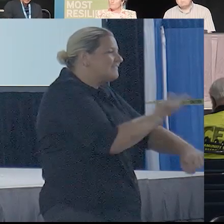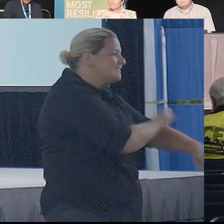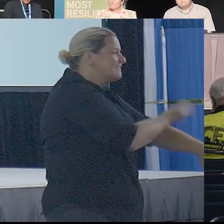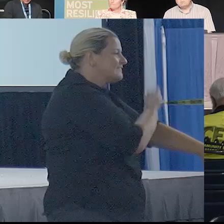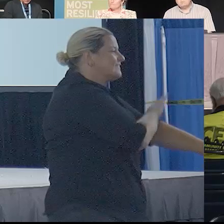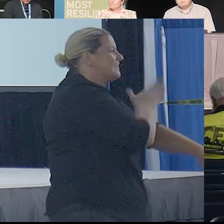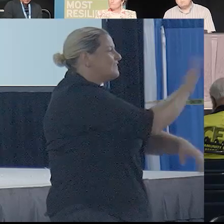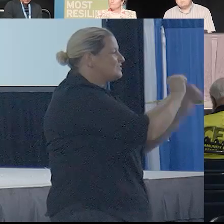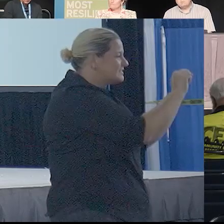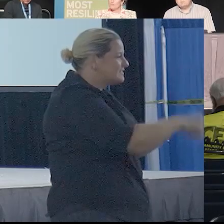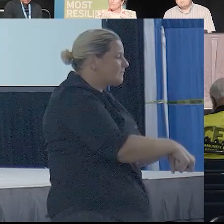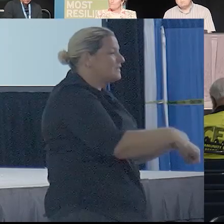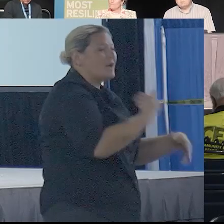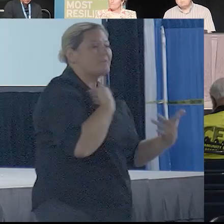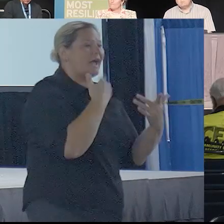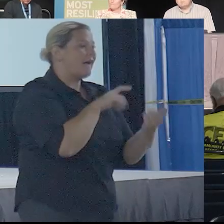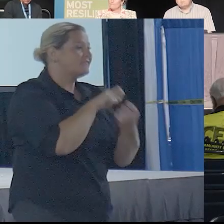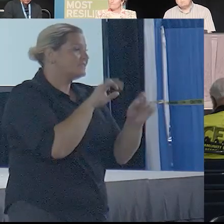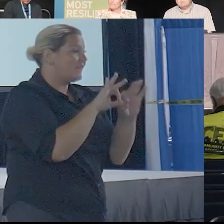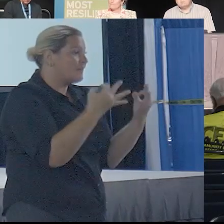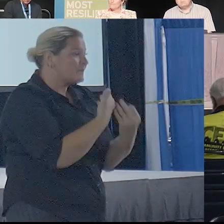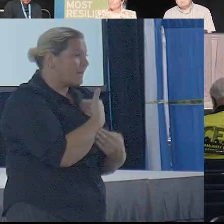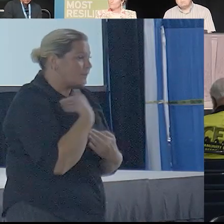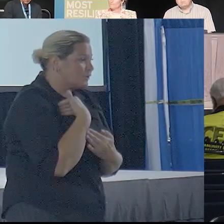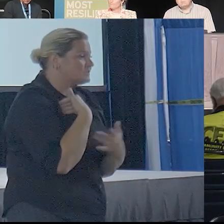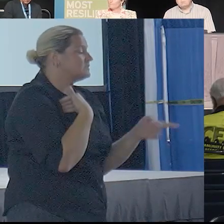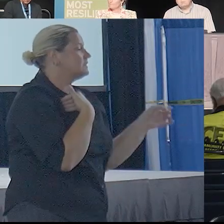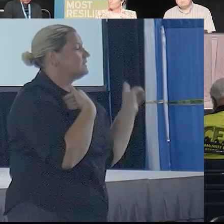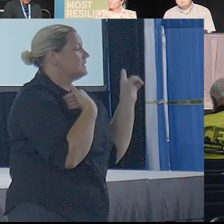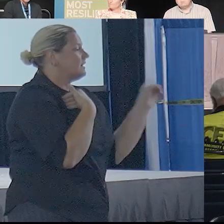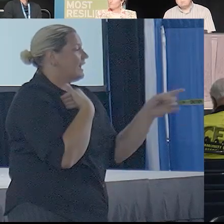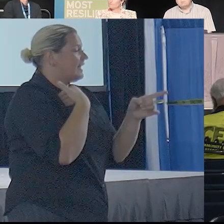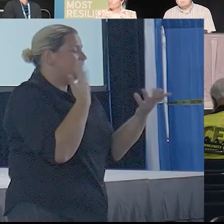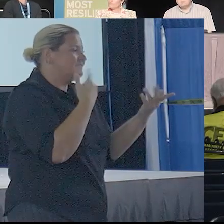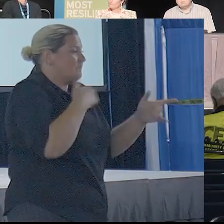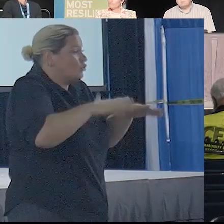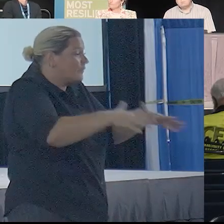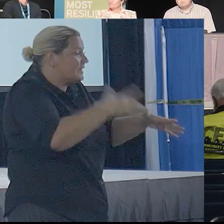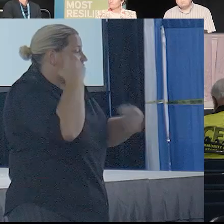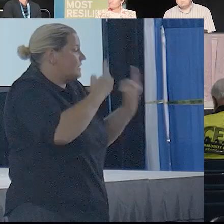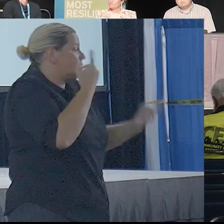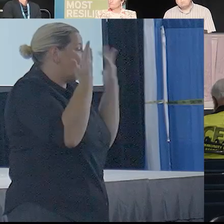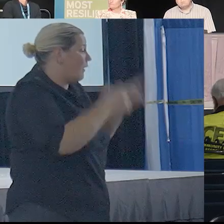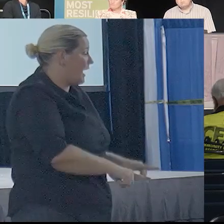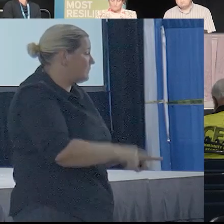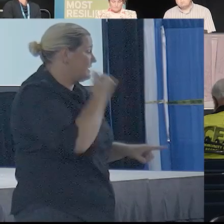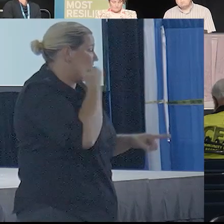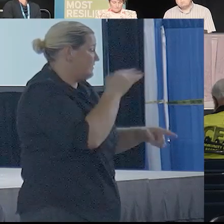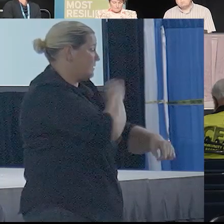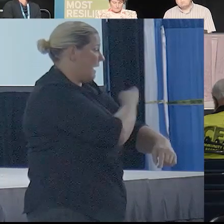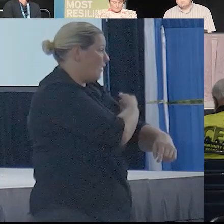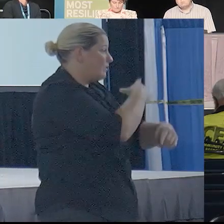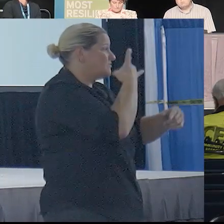power dependent, and it makes me very, very nervous to think about what might happen if the power goes down for too